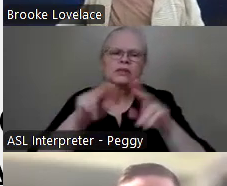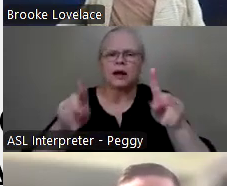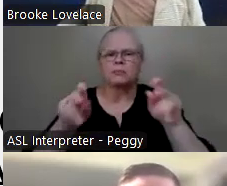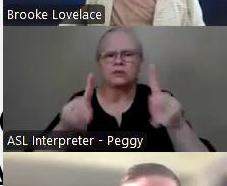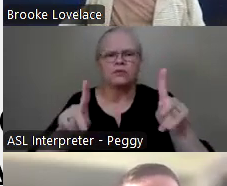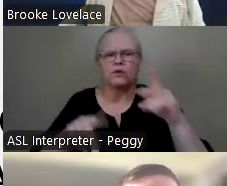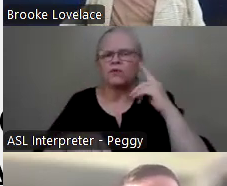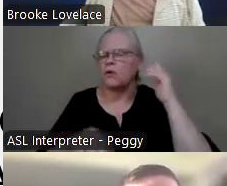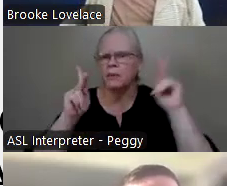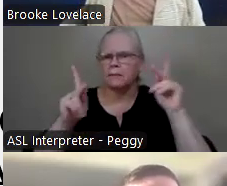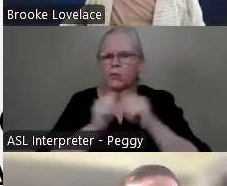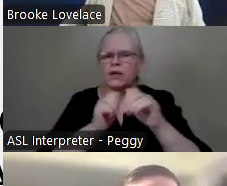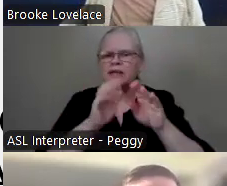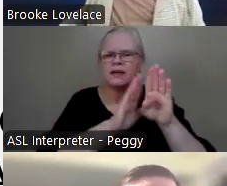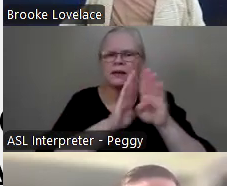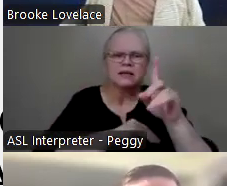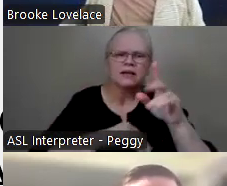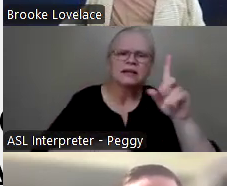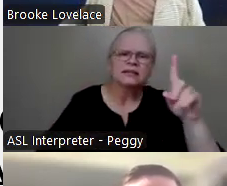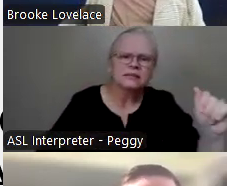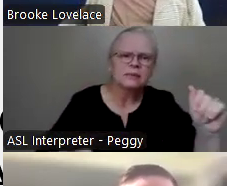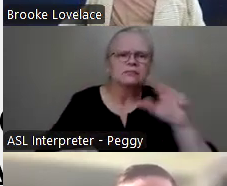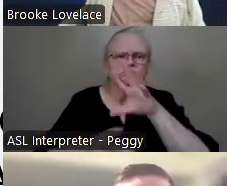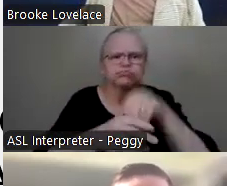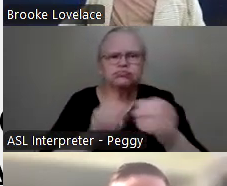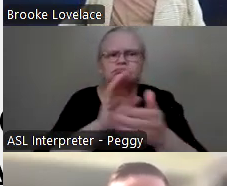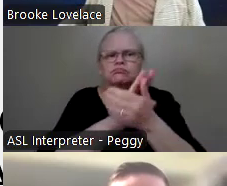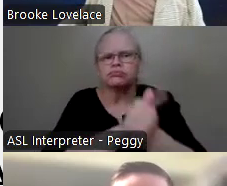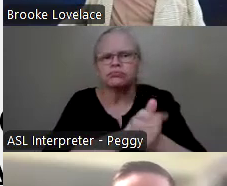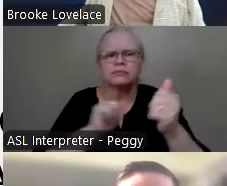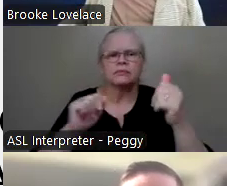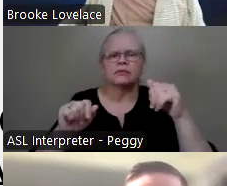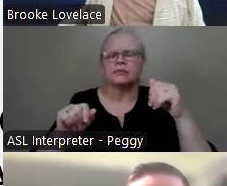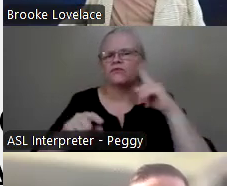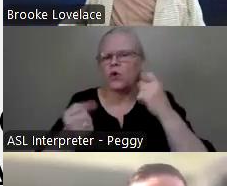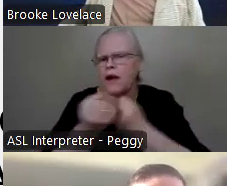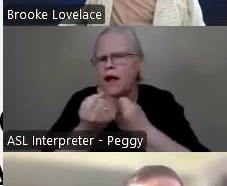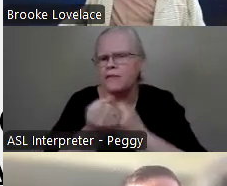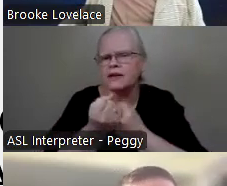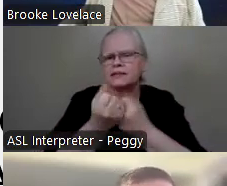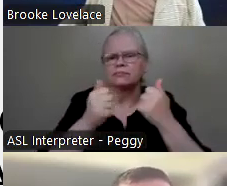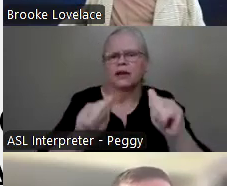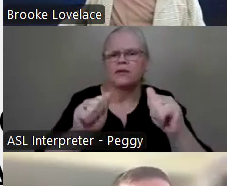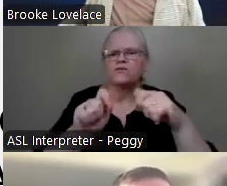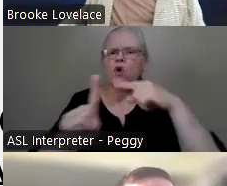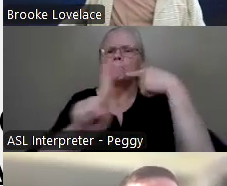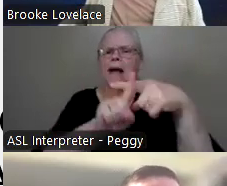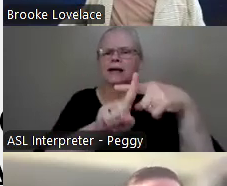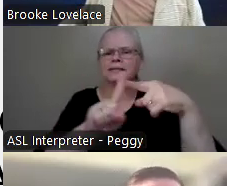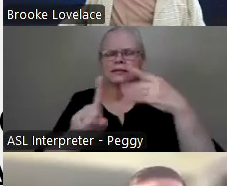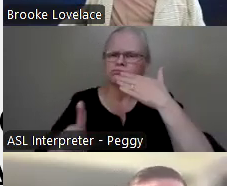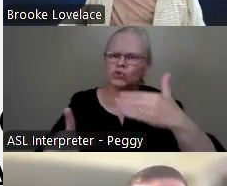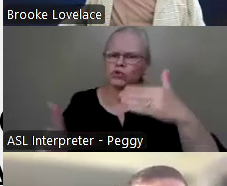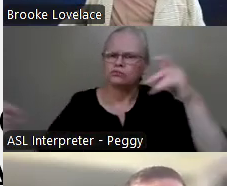families to improve their knowledge, skills, and active participation in advocacy efforts to drive positive change.